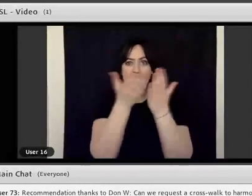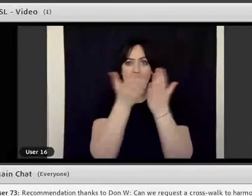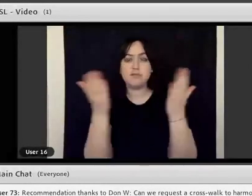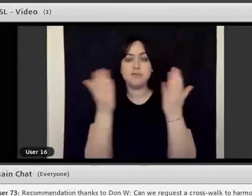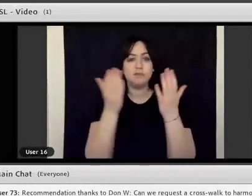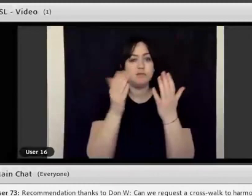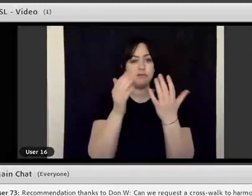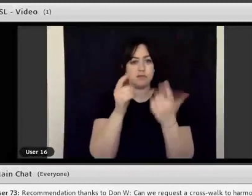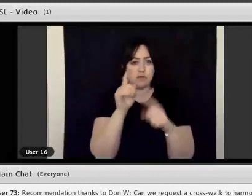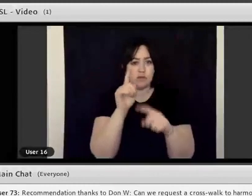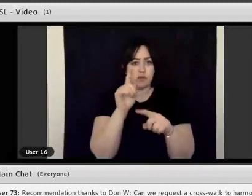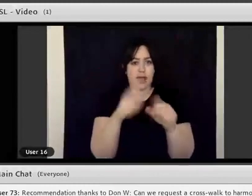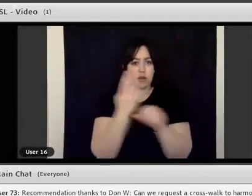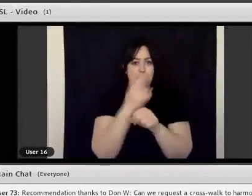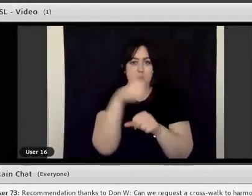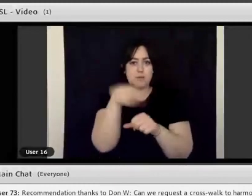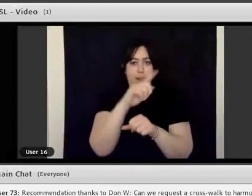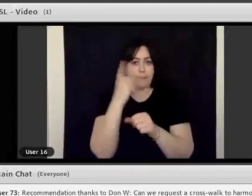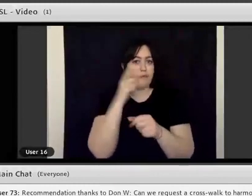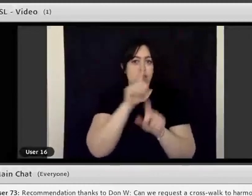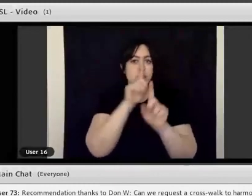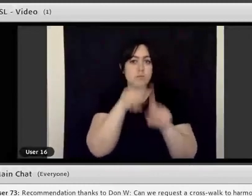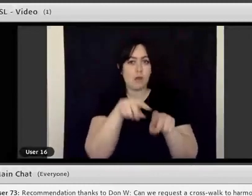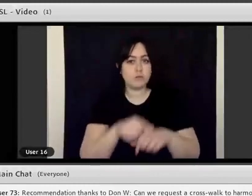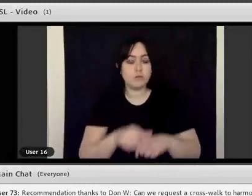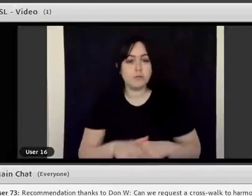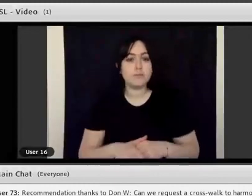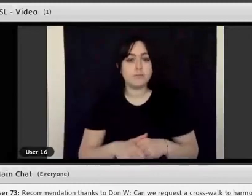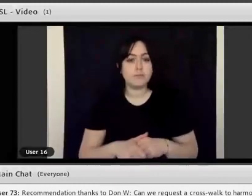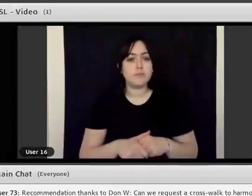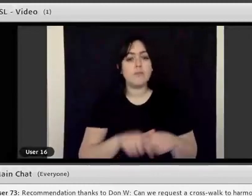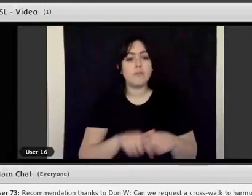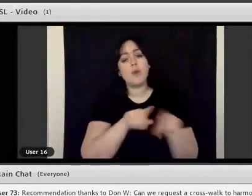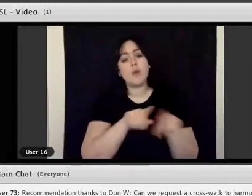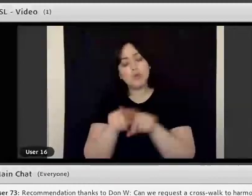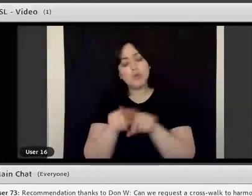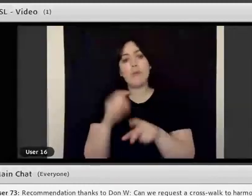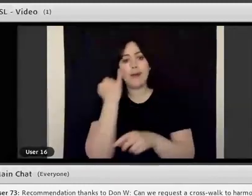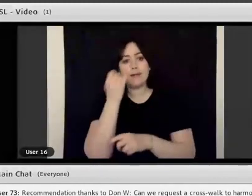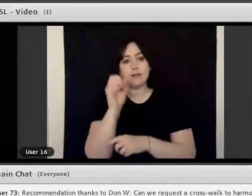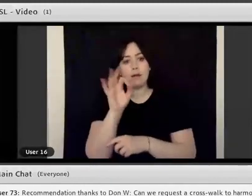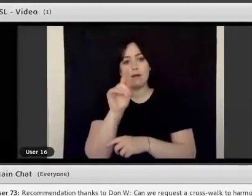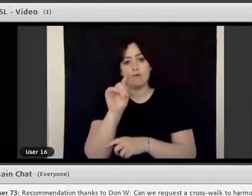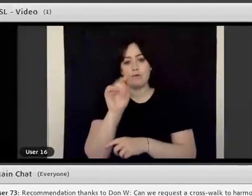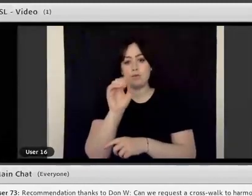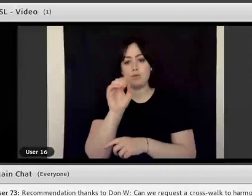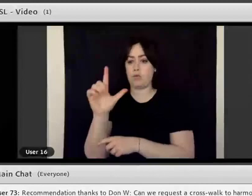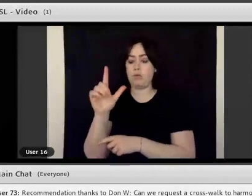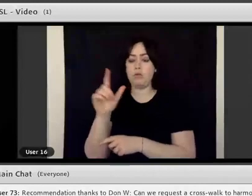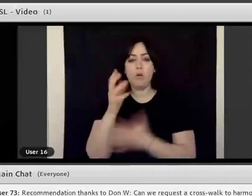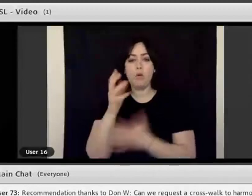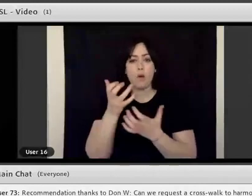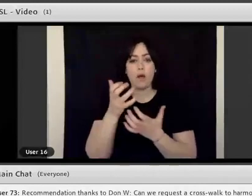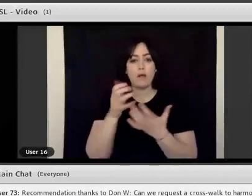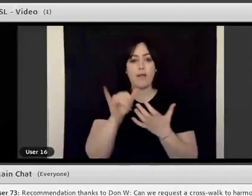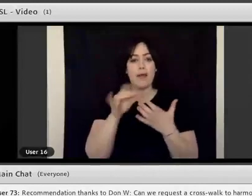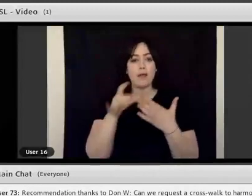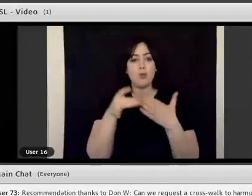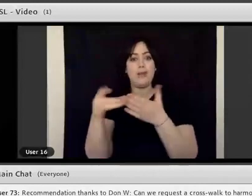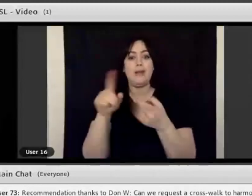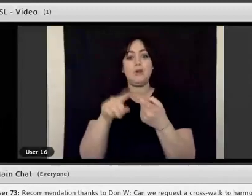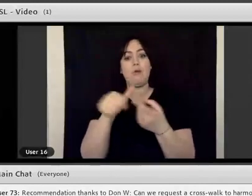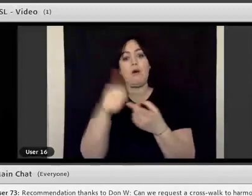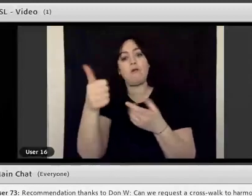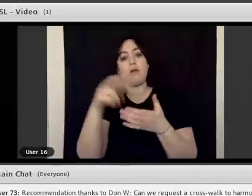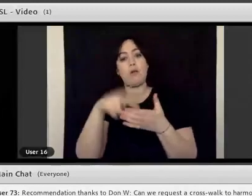as a summary, I suppose that we also like the idea that the tool may want to lead to another outcome, as mentioned